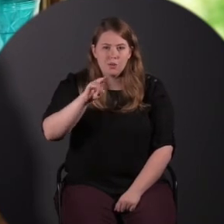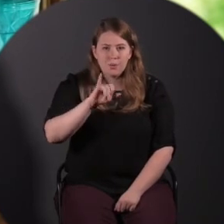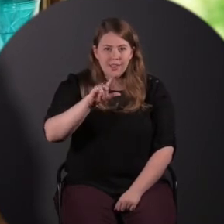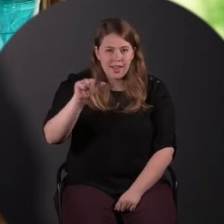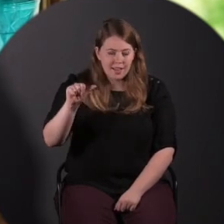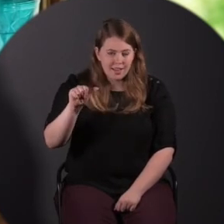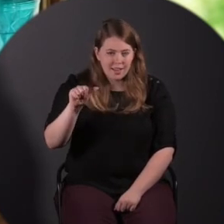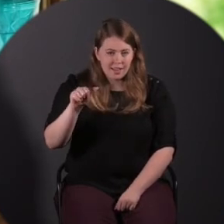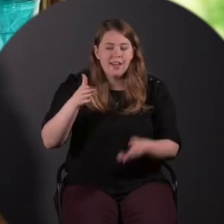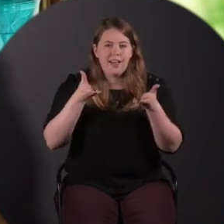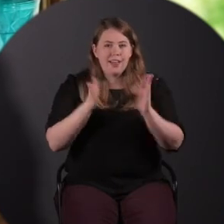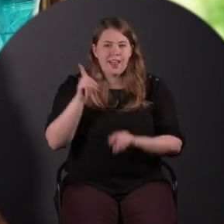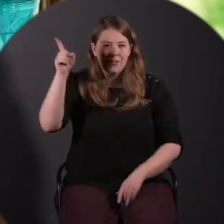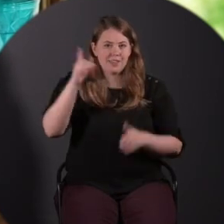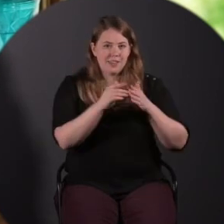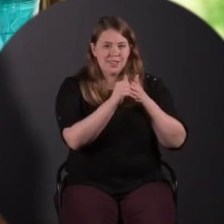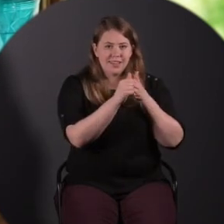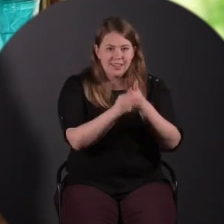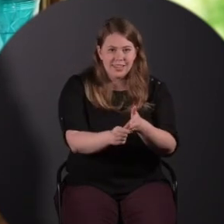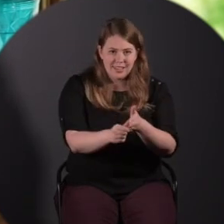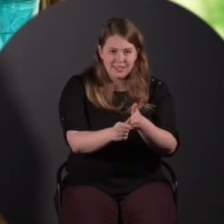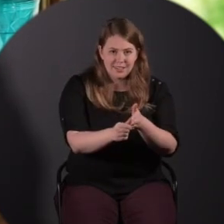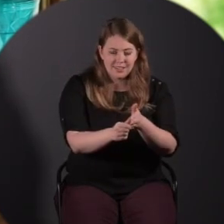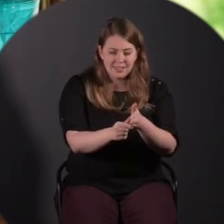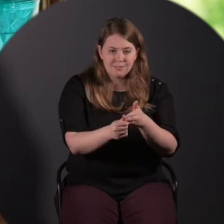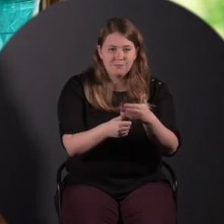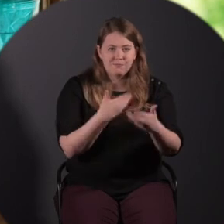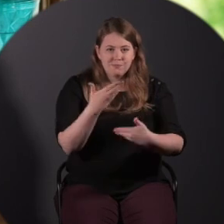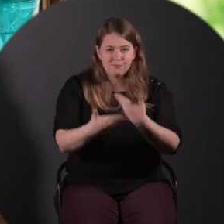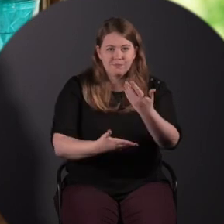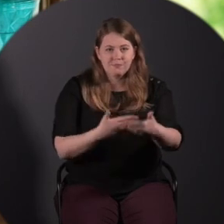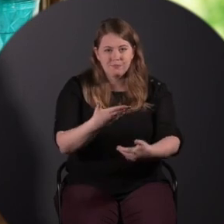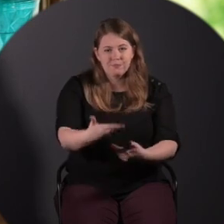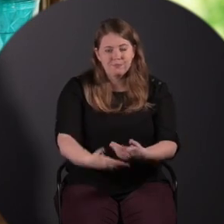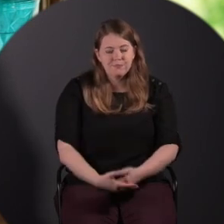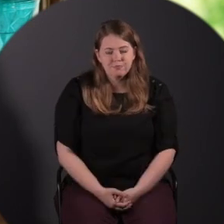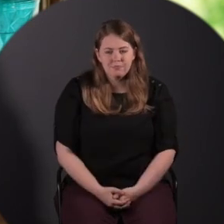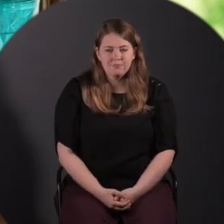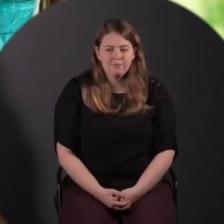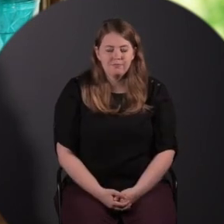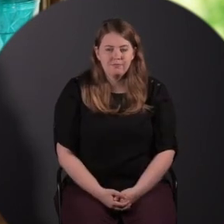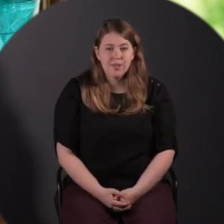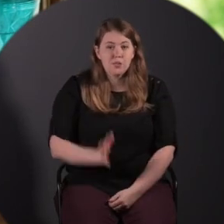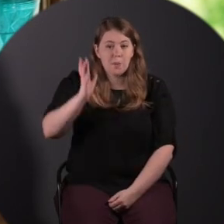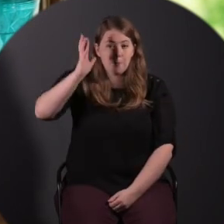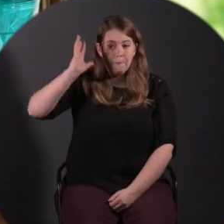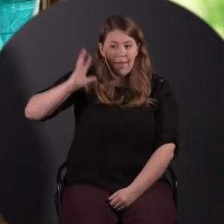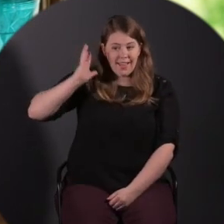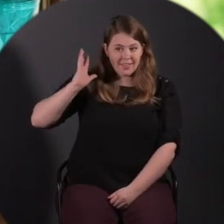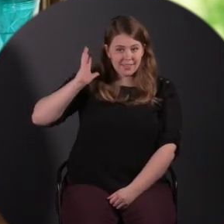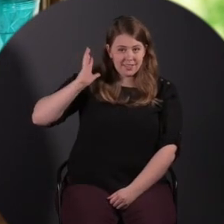lead us and guide us every single step of the way, so that what was back there